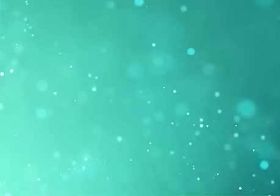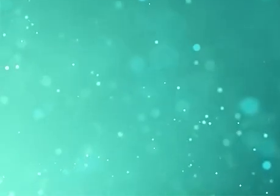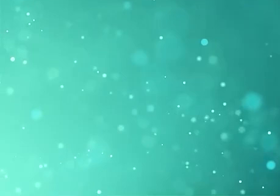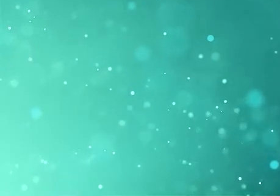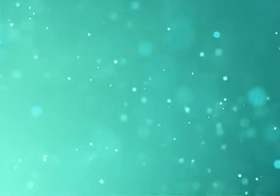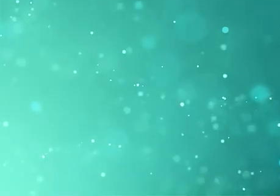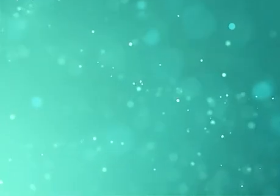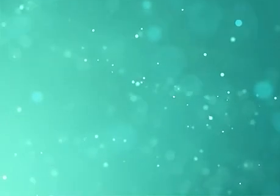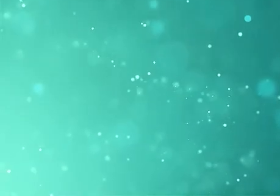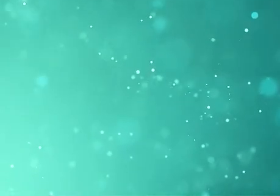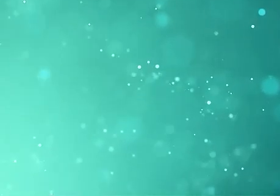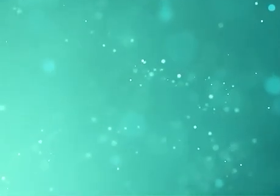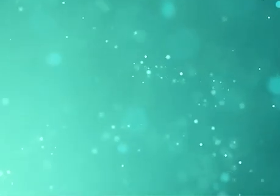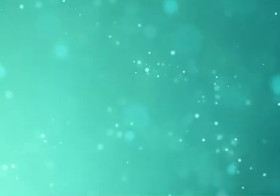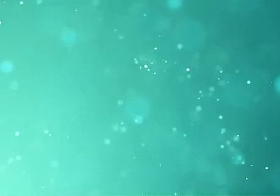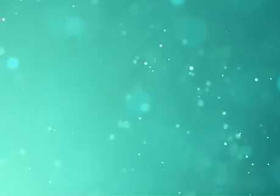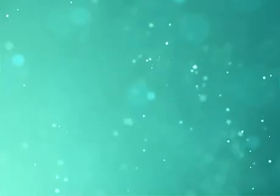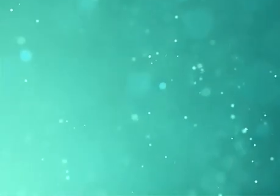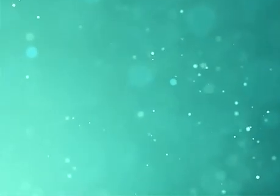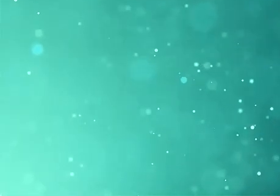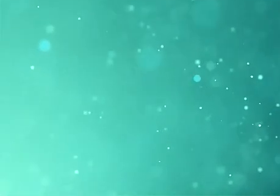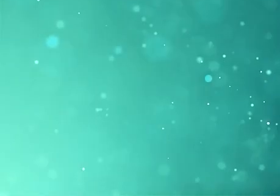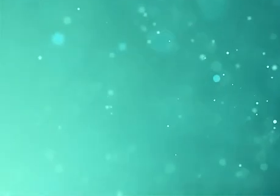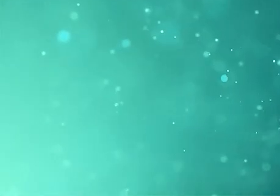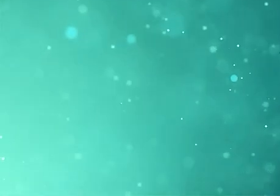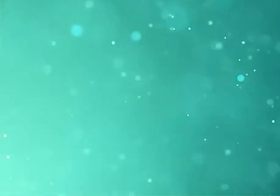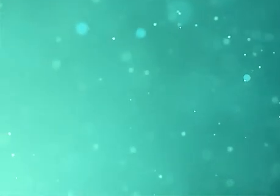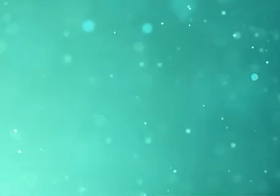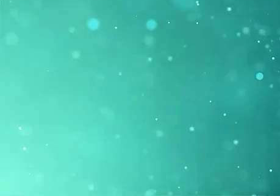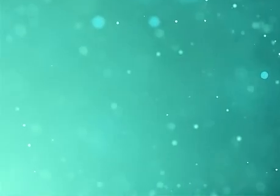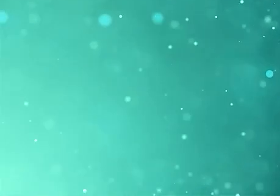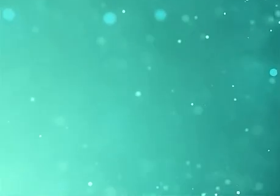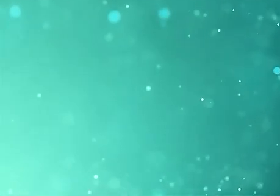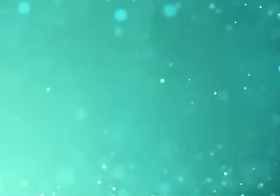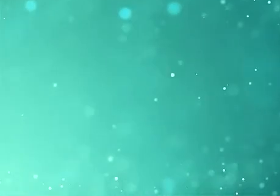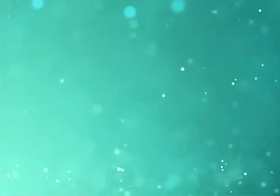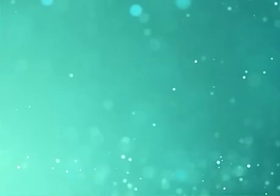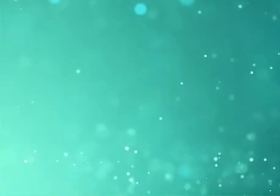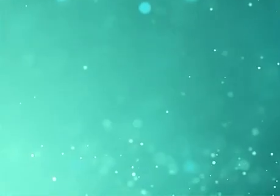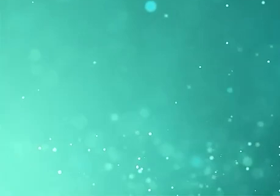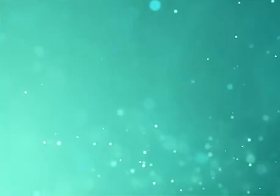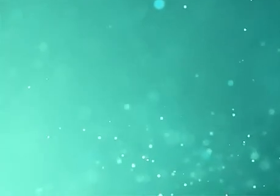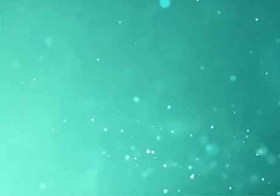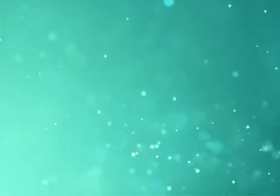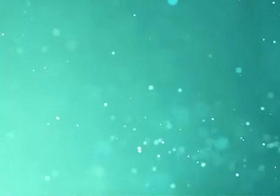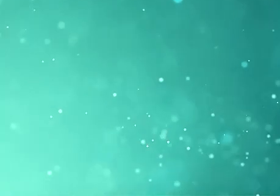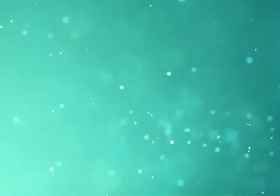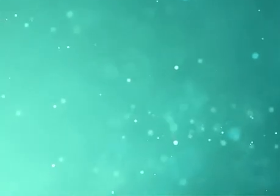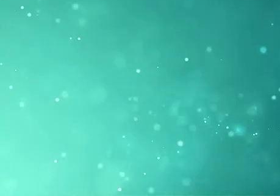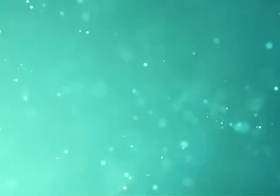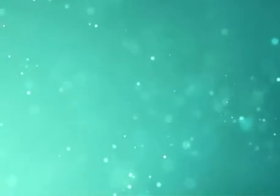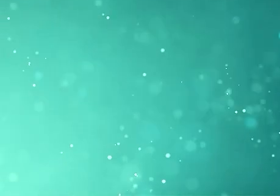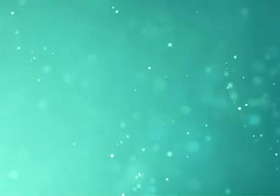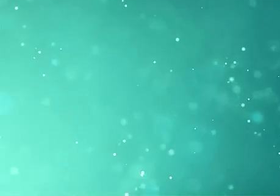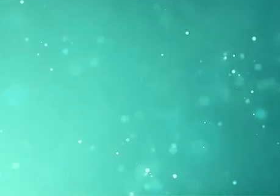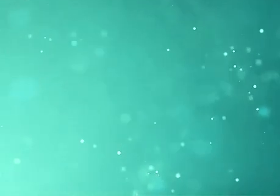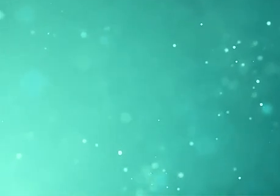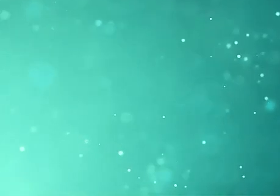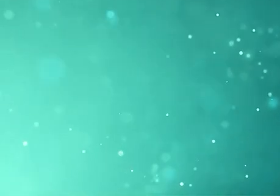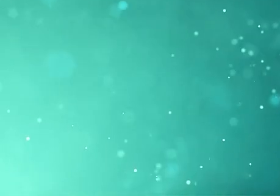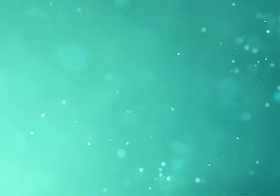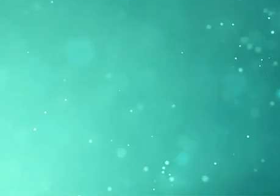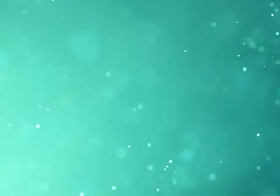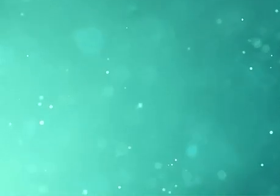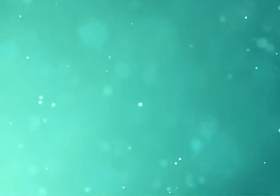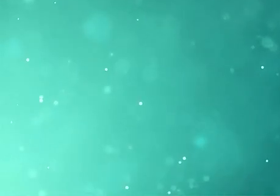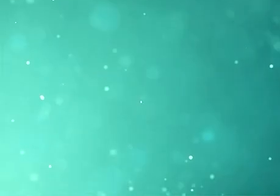Thus the Aqil, the true intellectual, is described by the Imam as being constantly engaged in the struggle against his own soul,